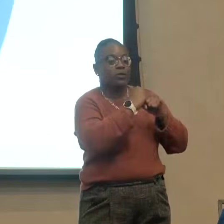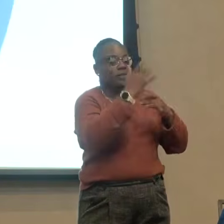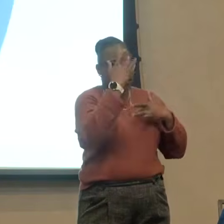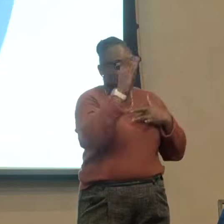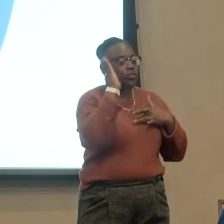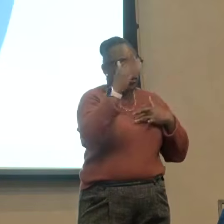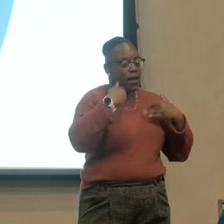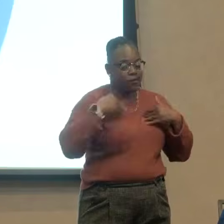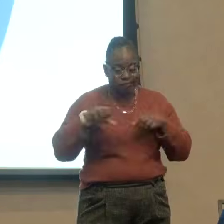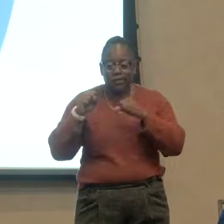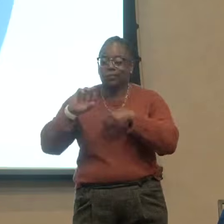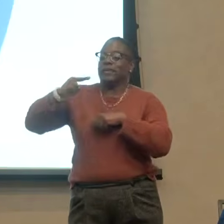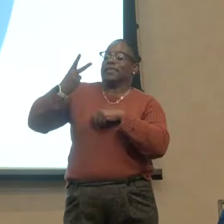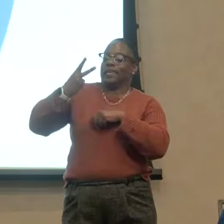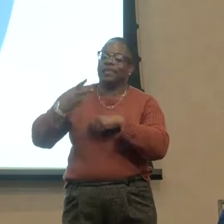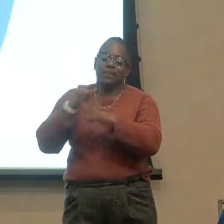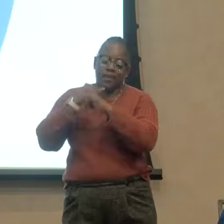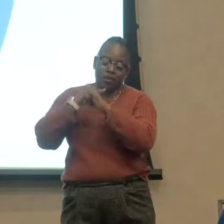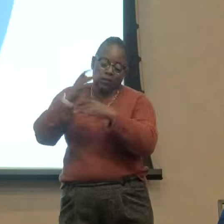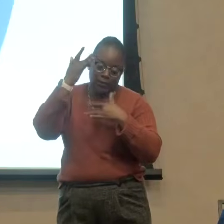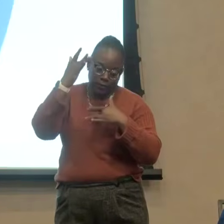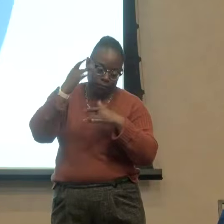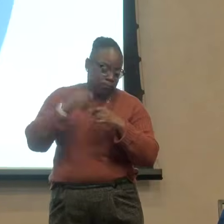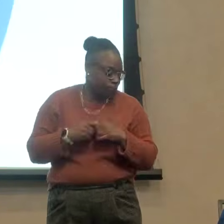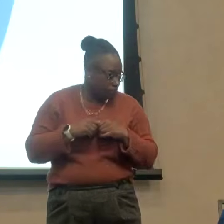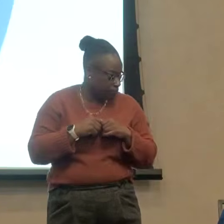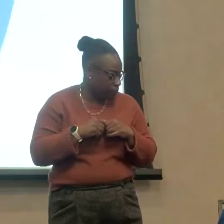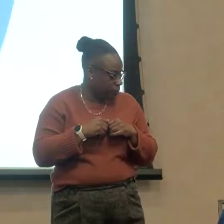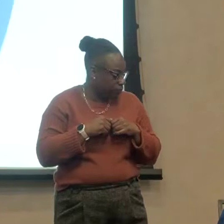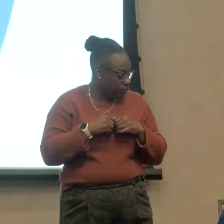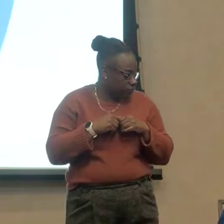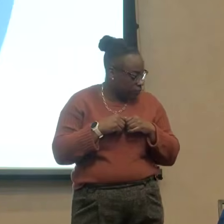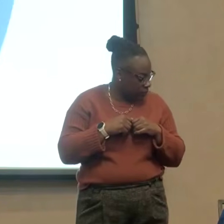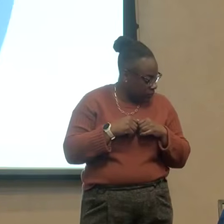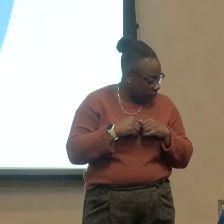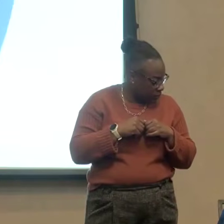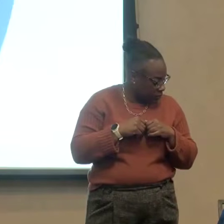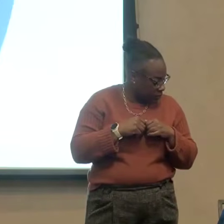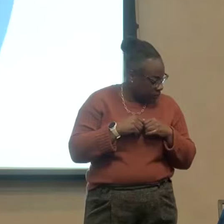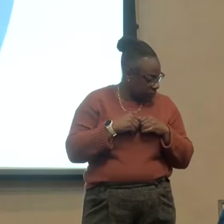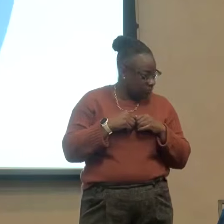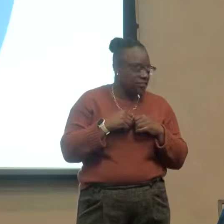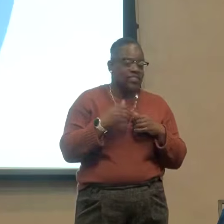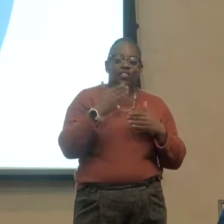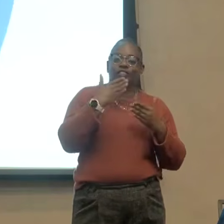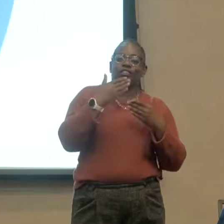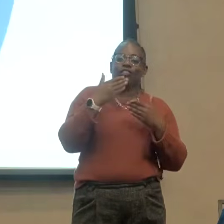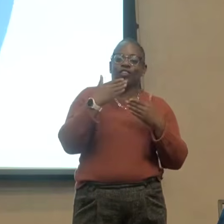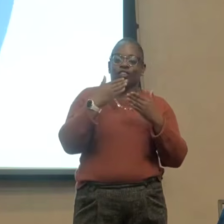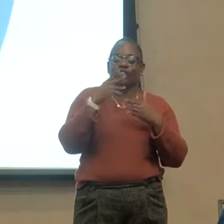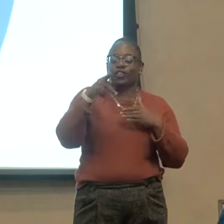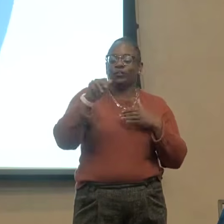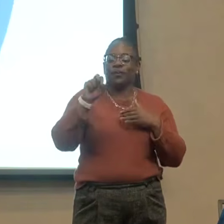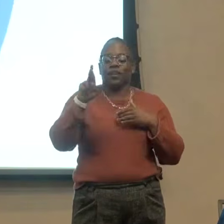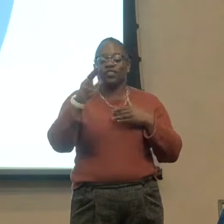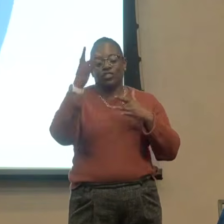Is SLE related to Good syndrome? It's not Good syndrome, it's Goodpasture syndrome. And